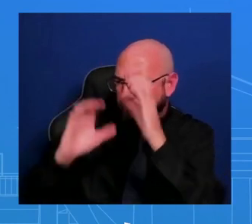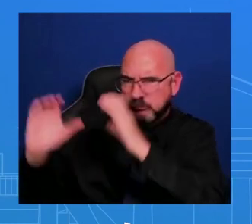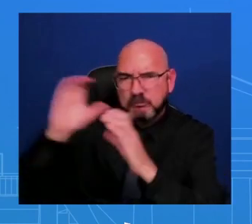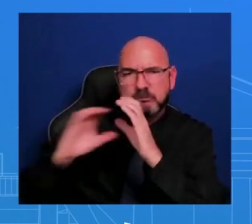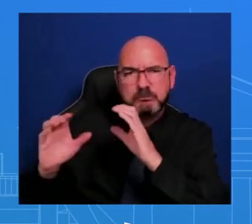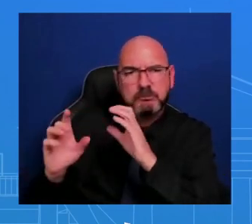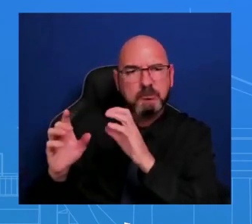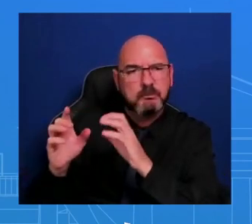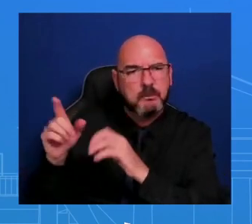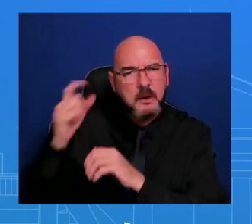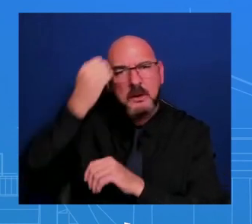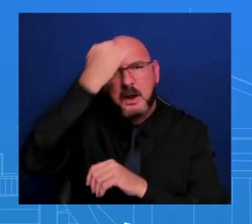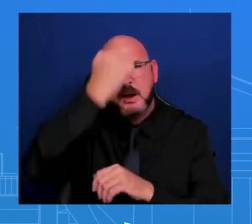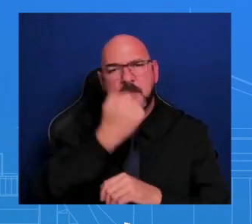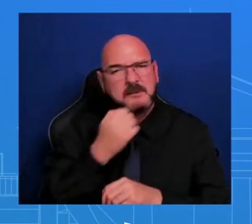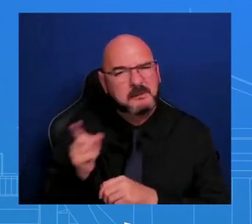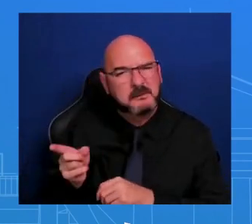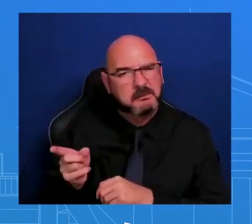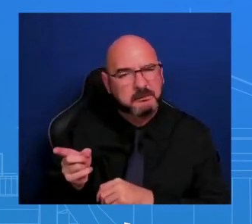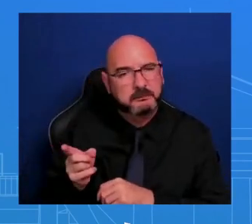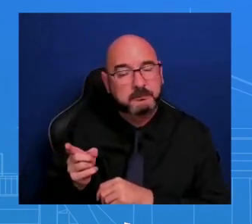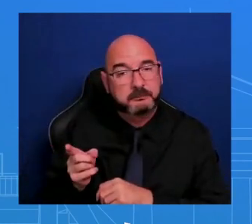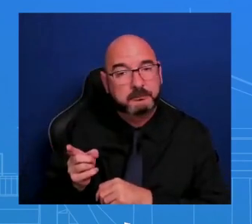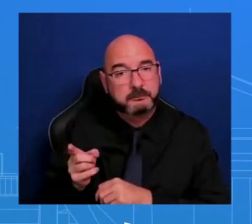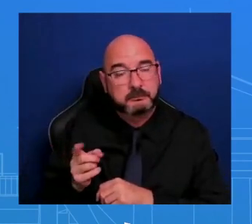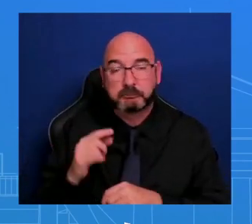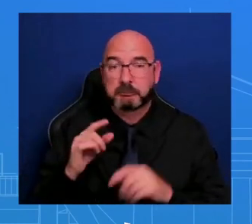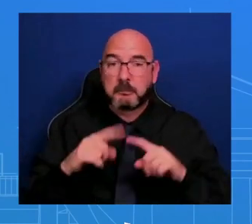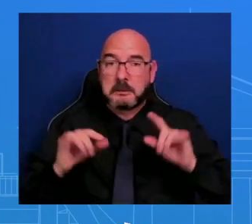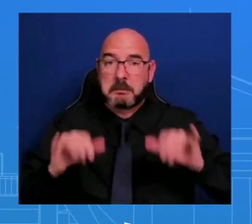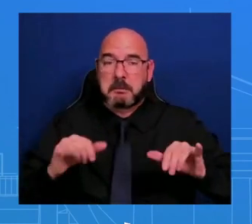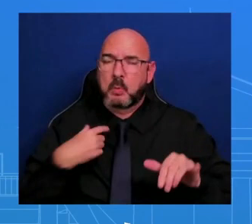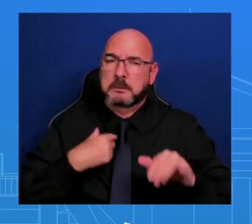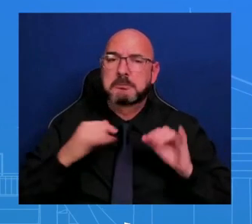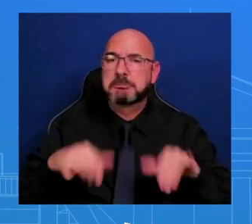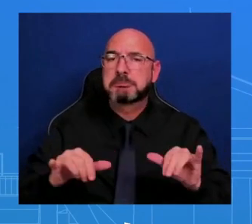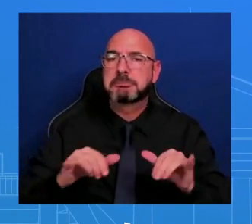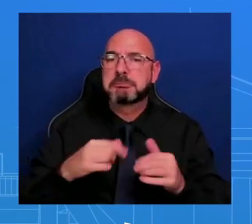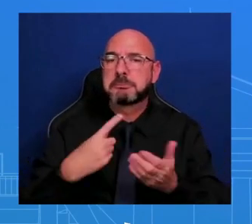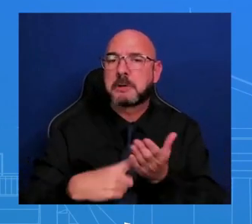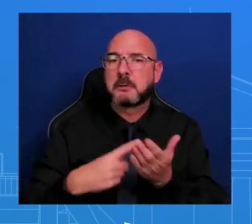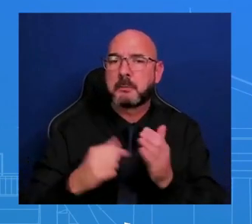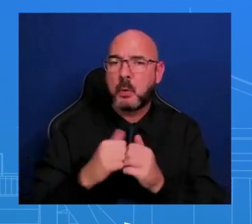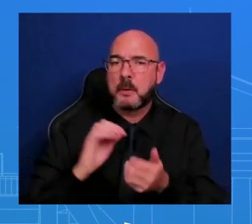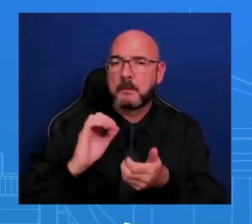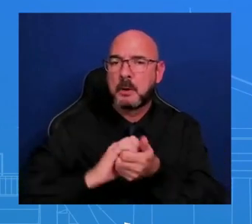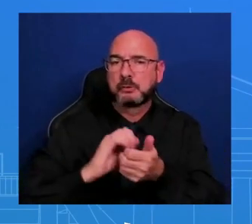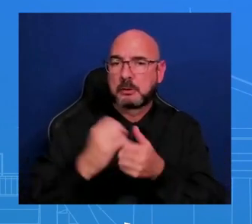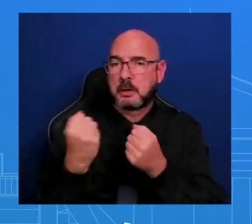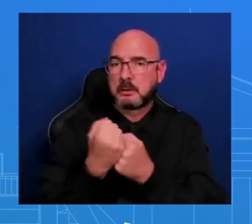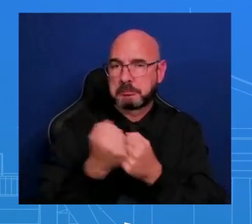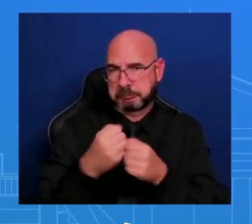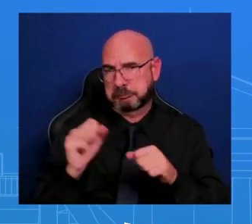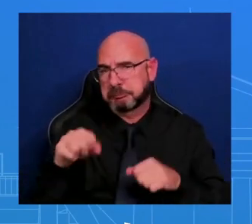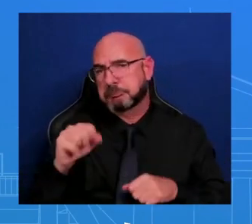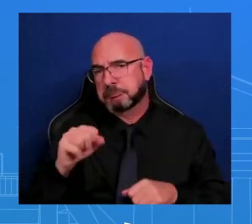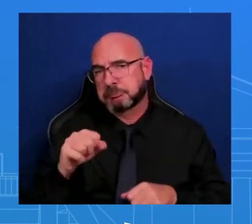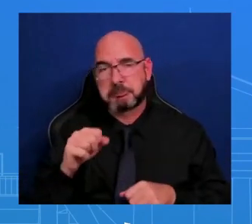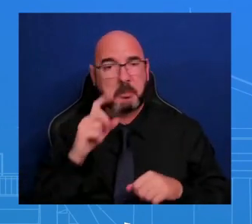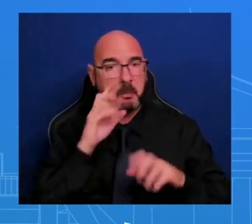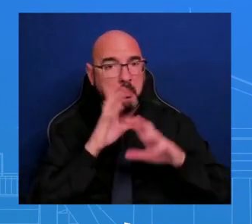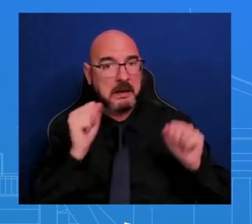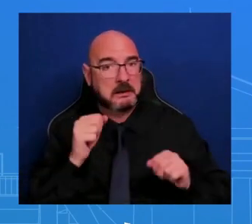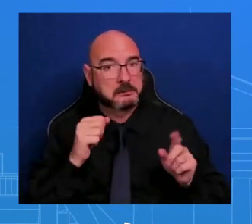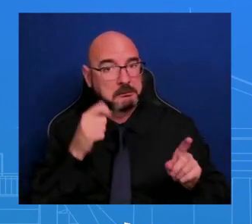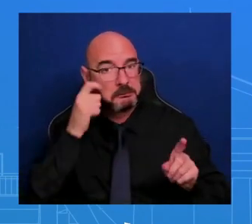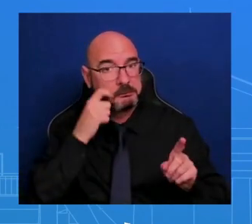allies and partners. As you know, President Macron was on the call, actually two calls that the president has had with European leaders in just the last several days, and we'll